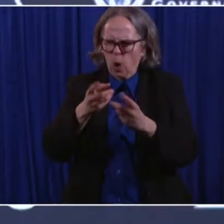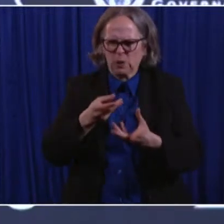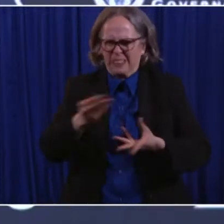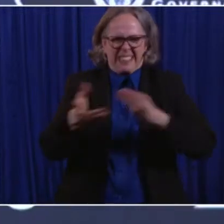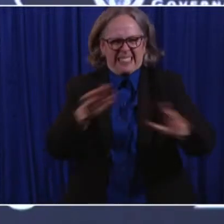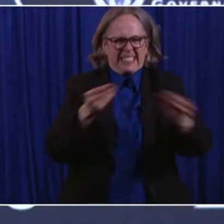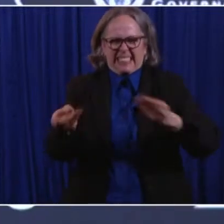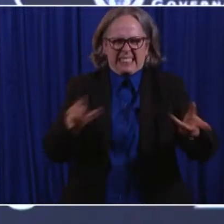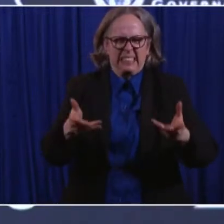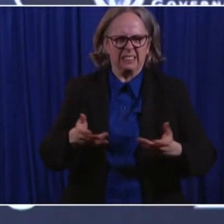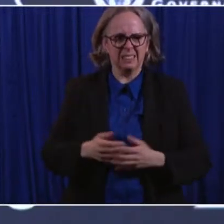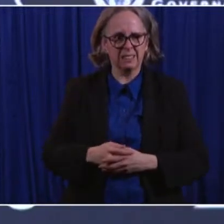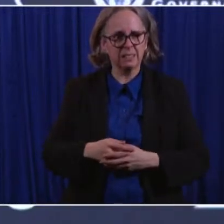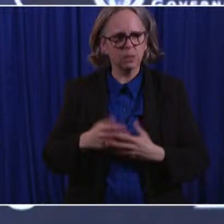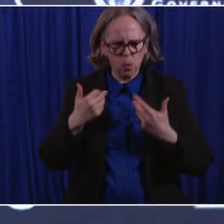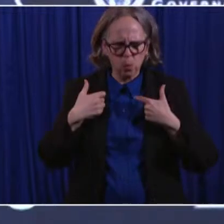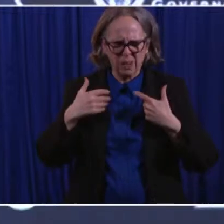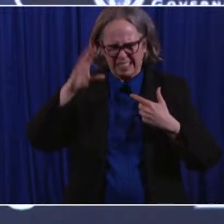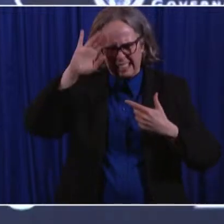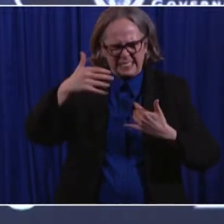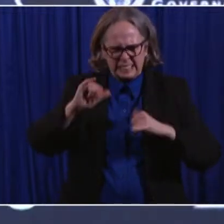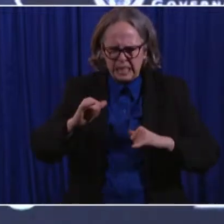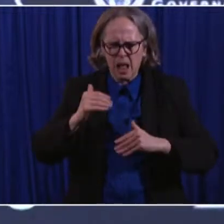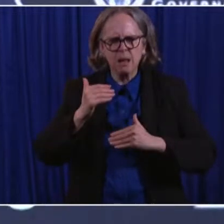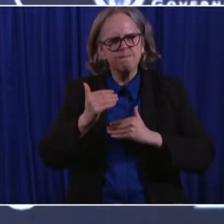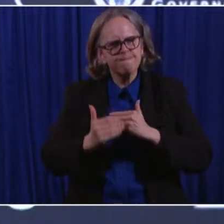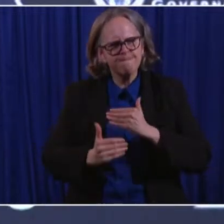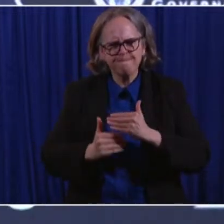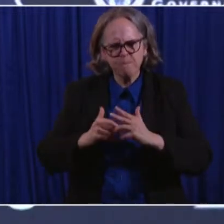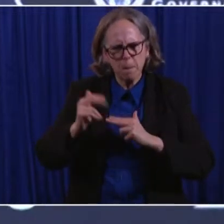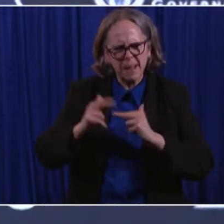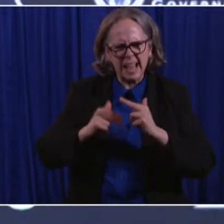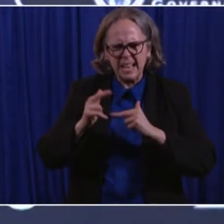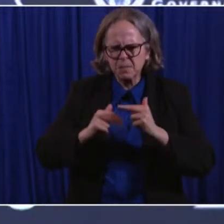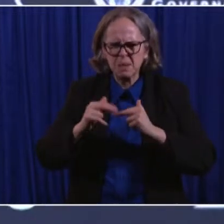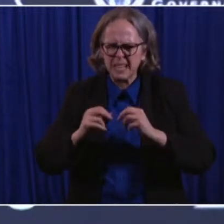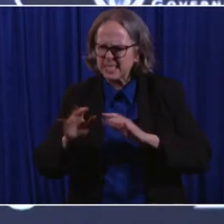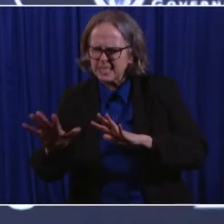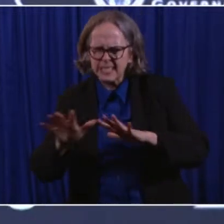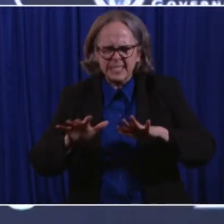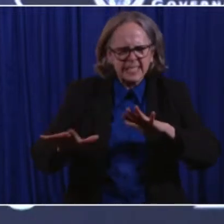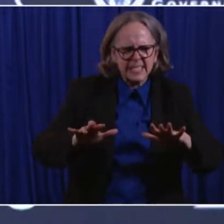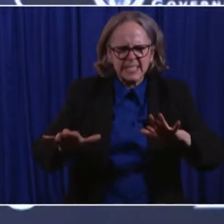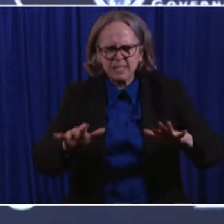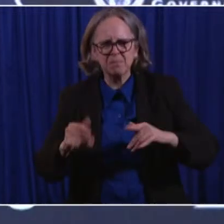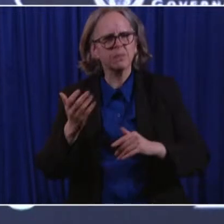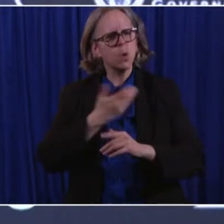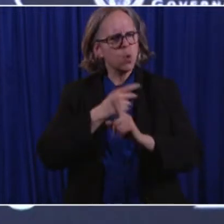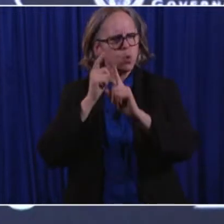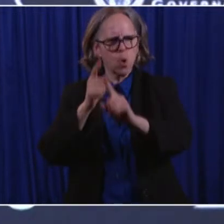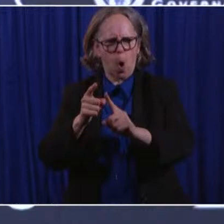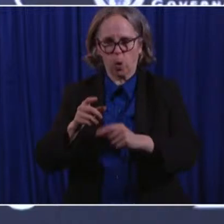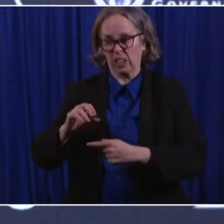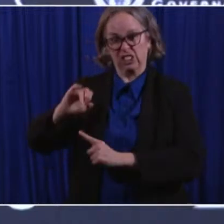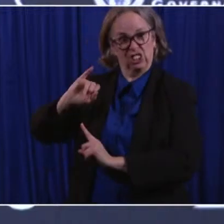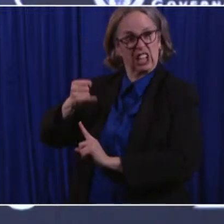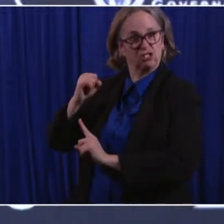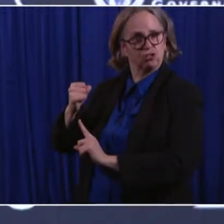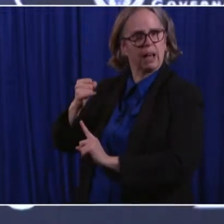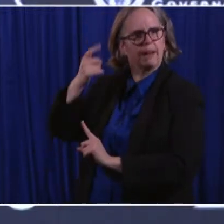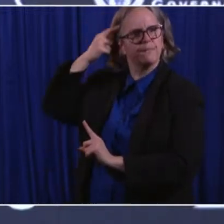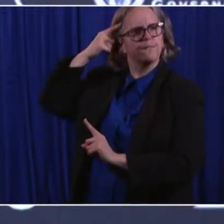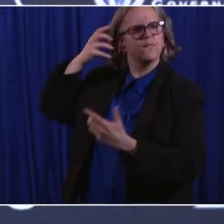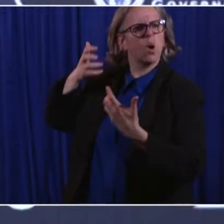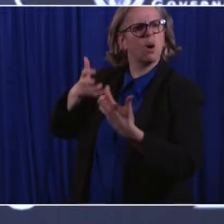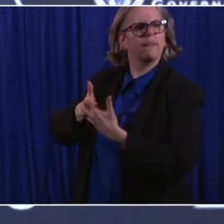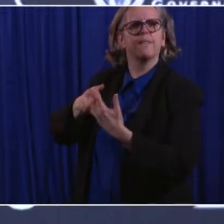totally, but the plan is now to take the Johnson & Johnson and to put them into our mass vaccination